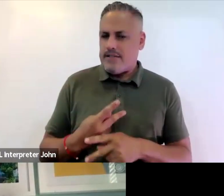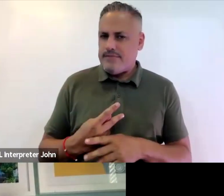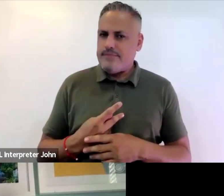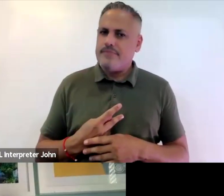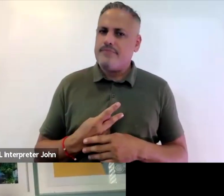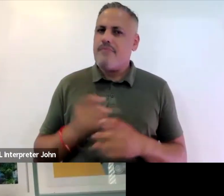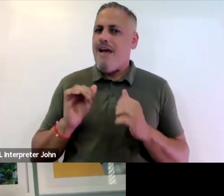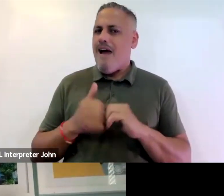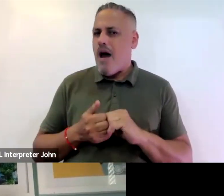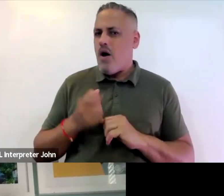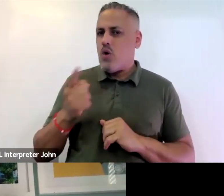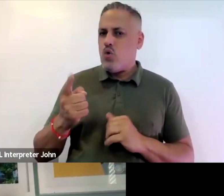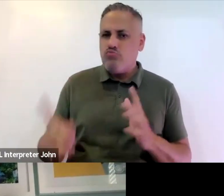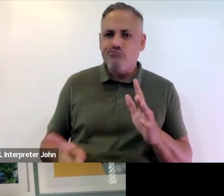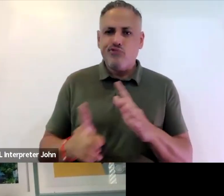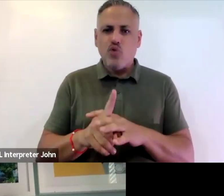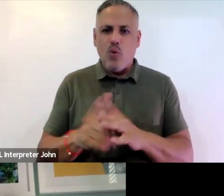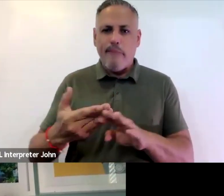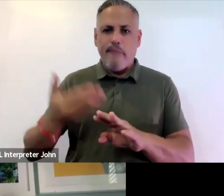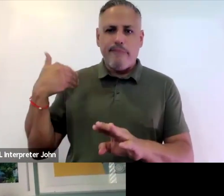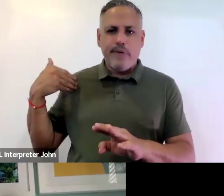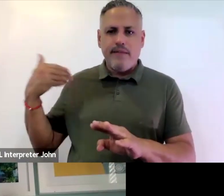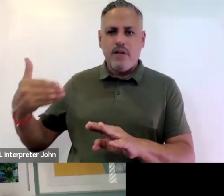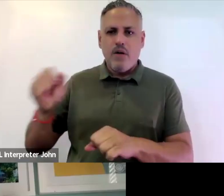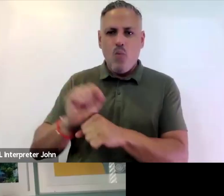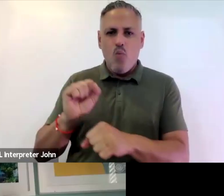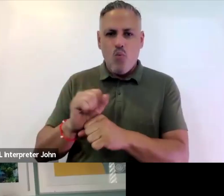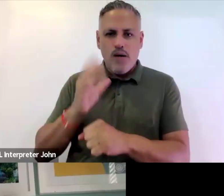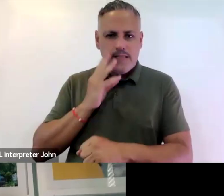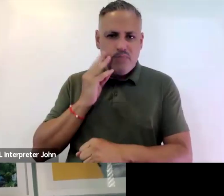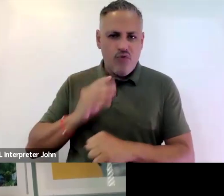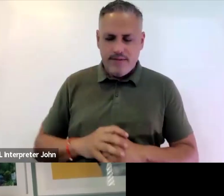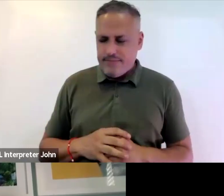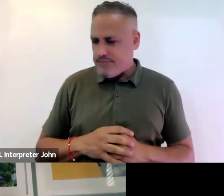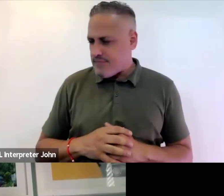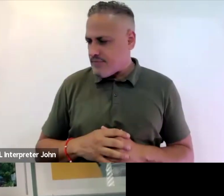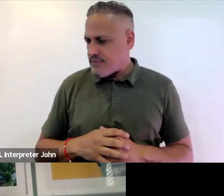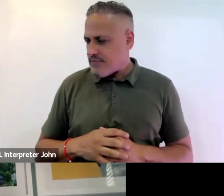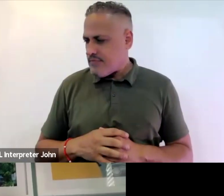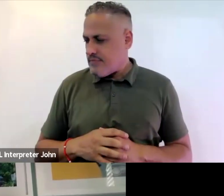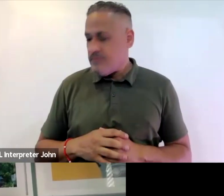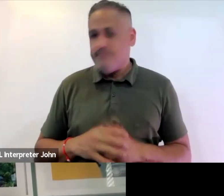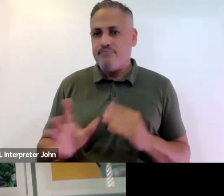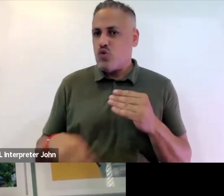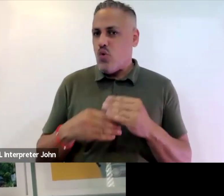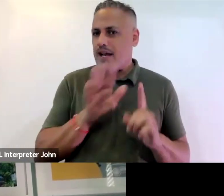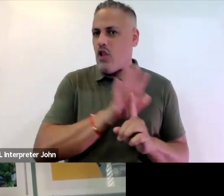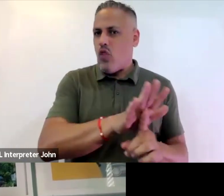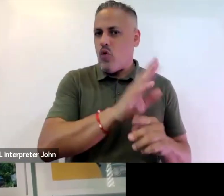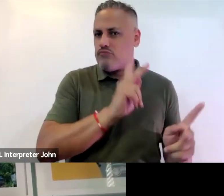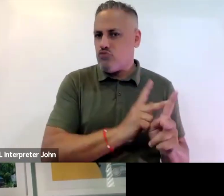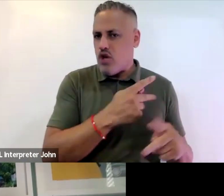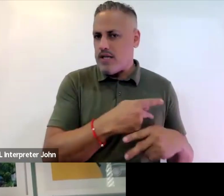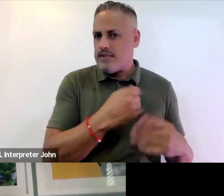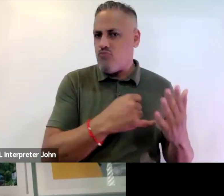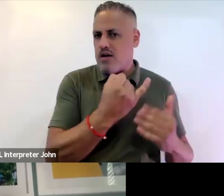the ways in which you have shown up in previous work experiences and what you added to those productions as